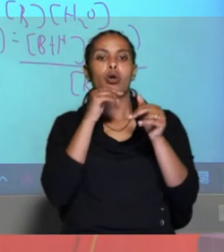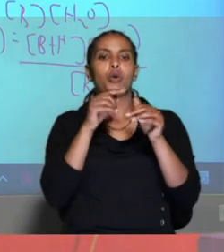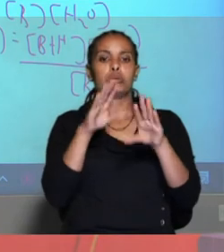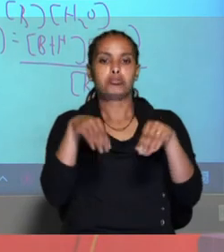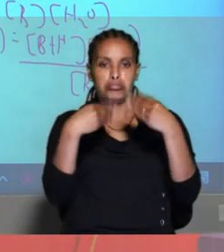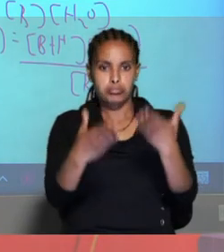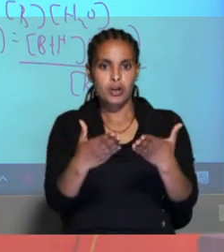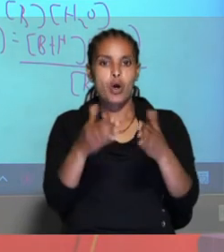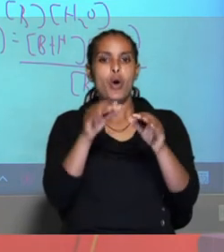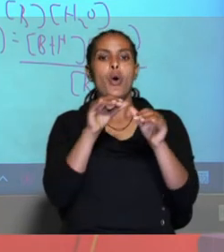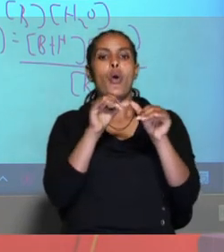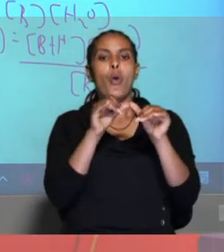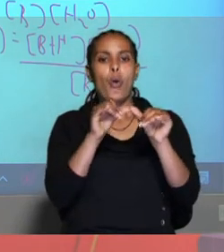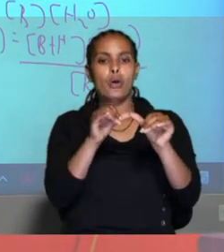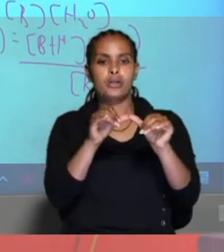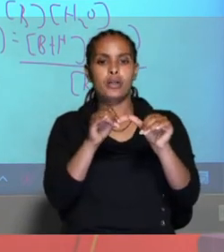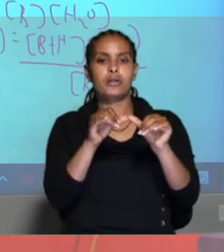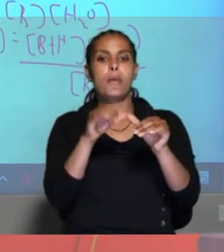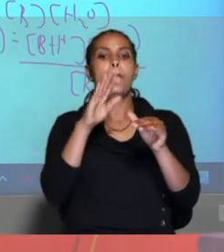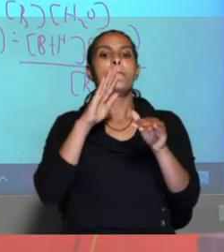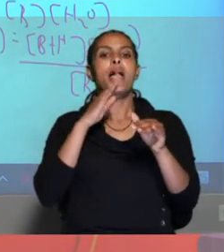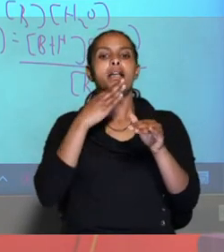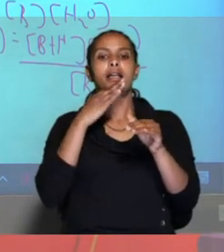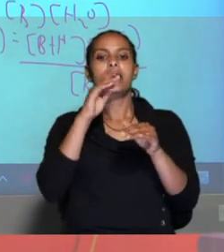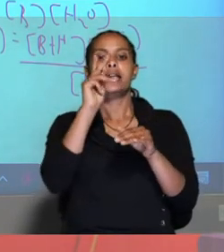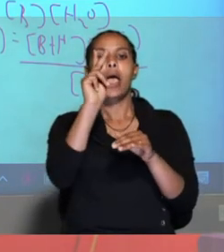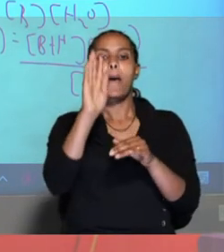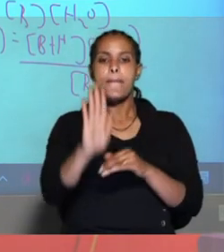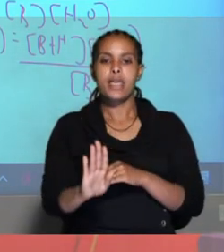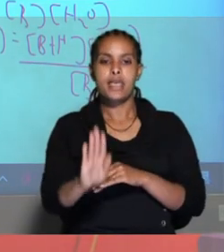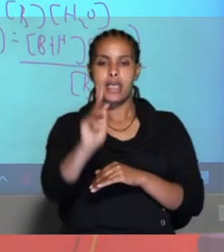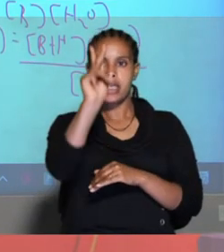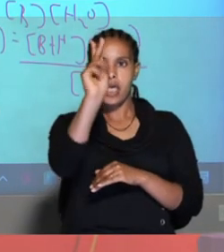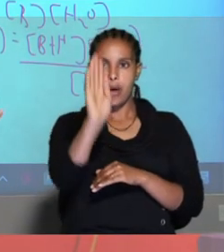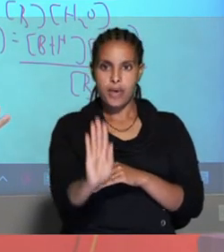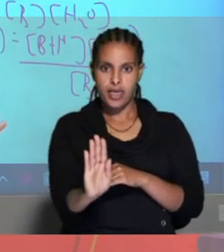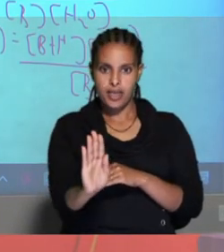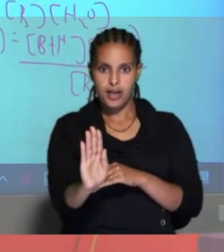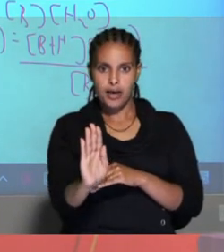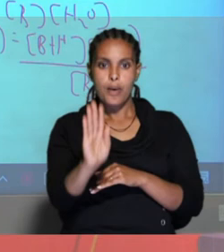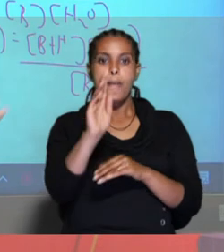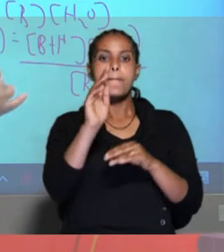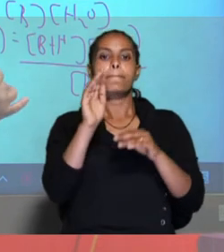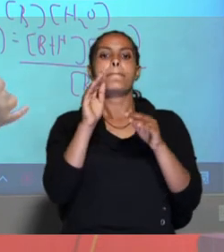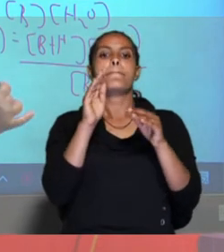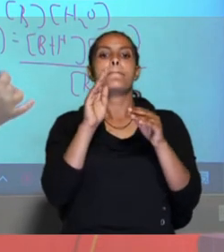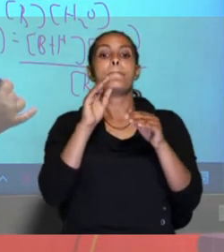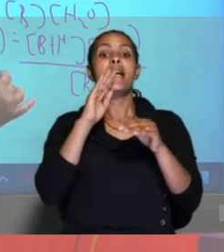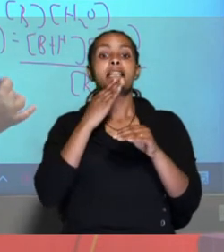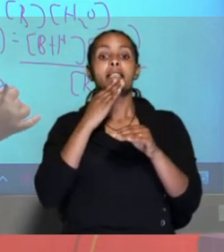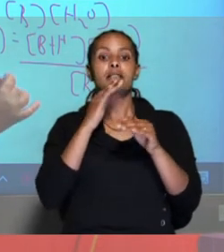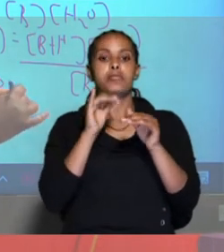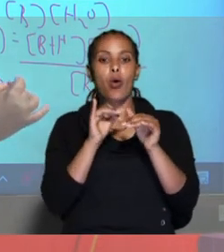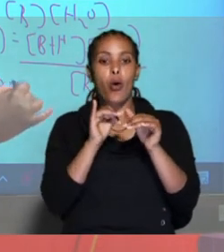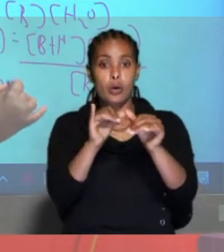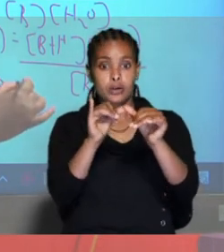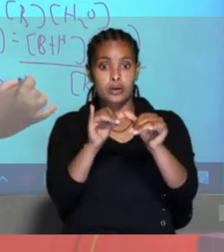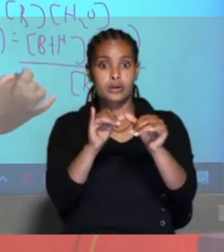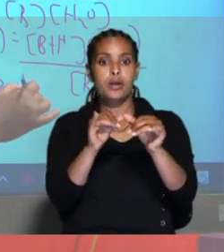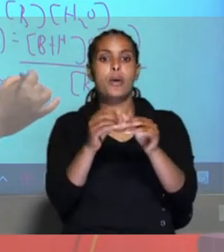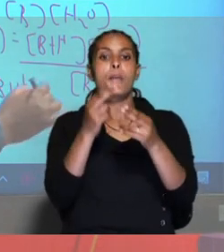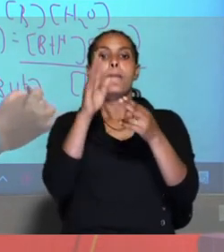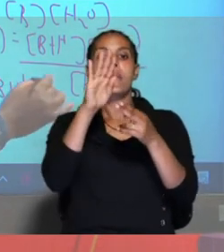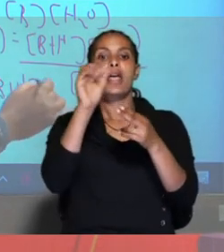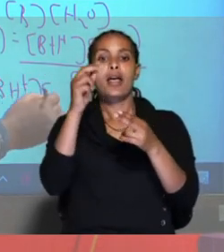as base dissociation constant, Kb. Base dissociation constant equal BH